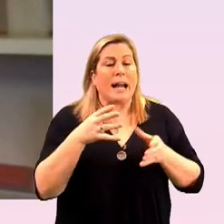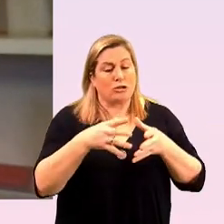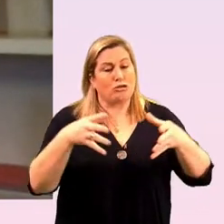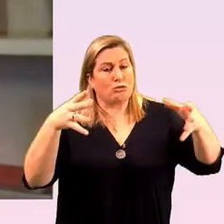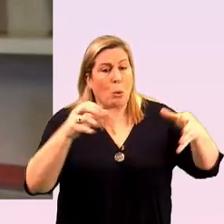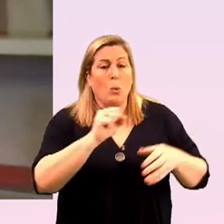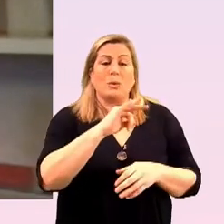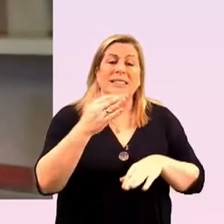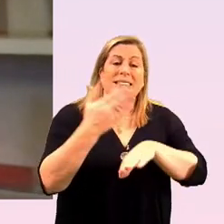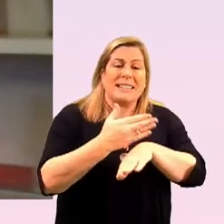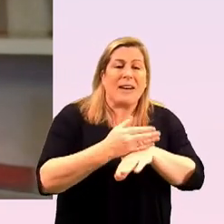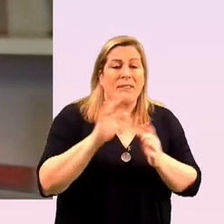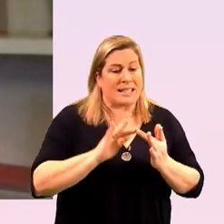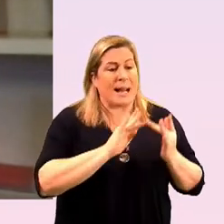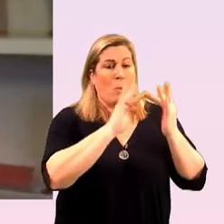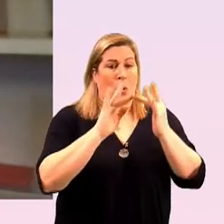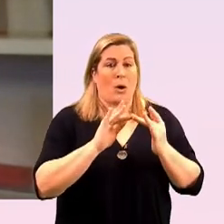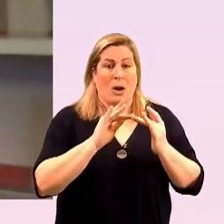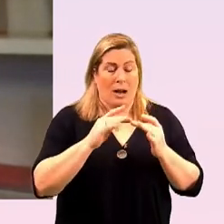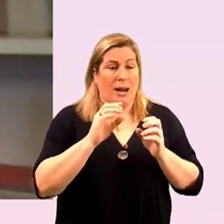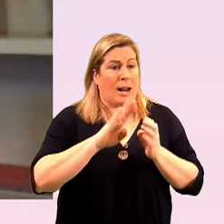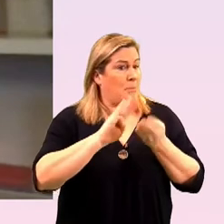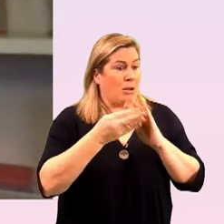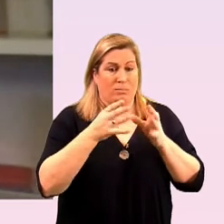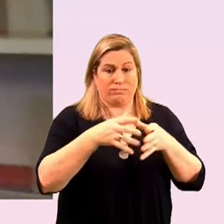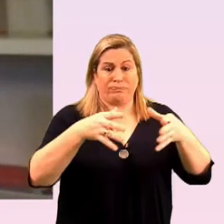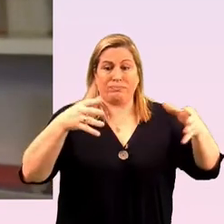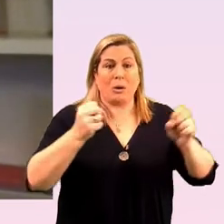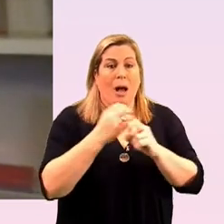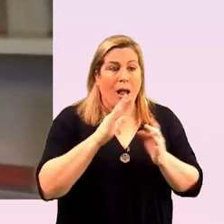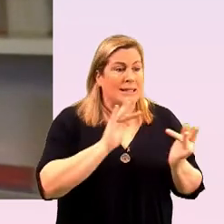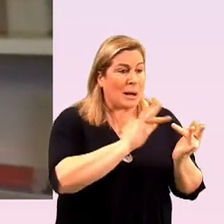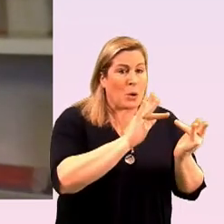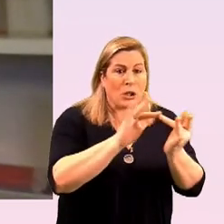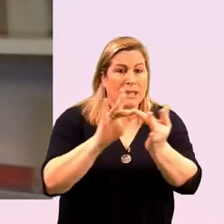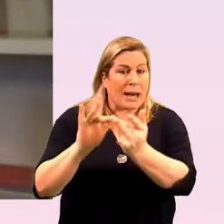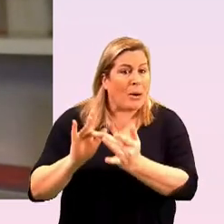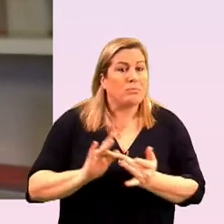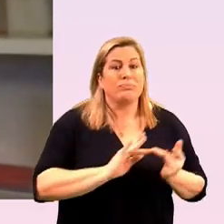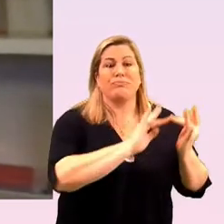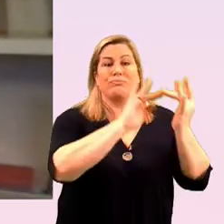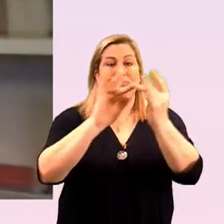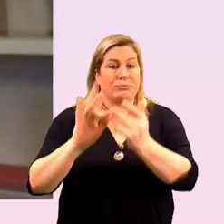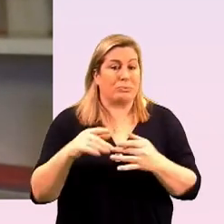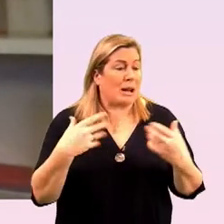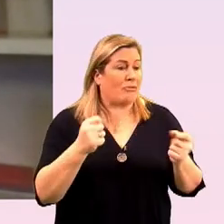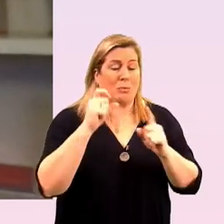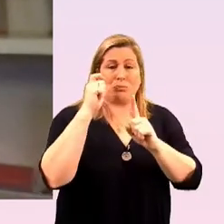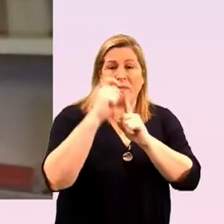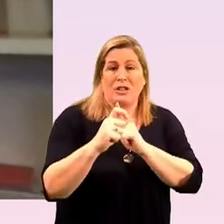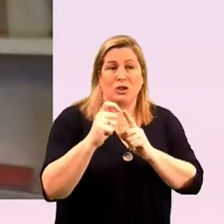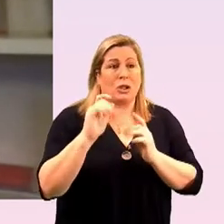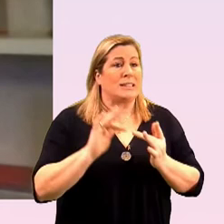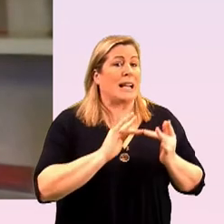gets amplified through, I suppose, the wider networks. So there are, you know, professional networks